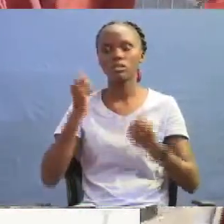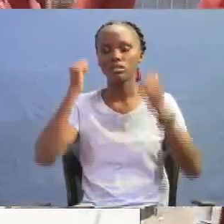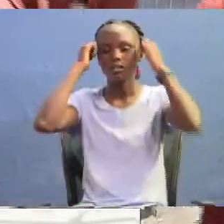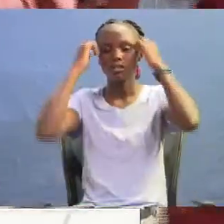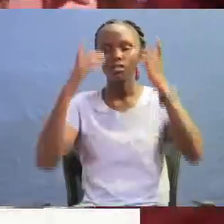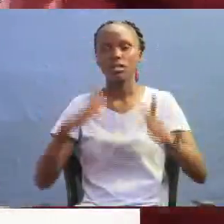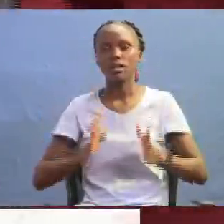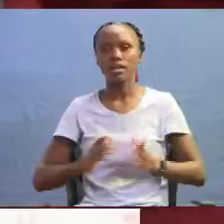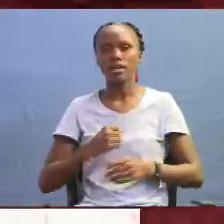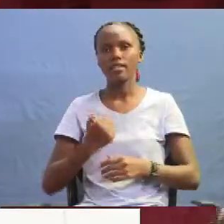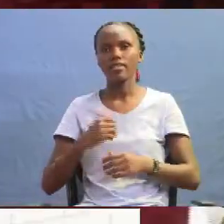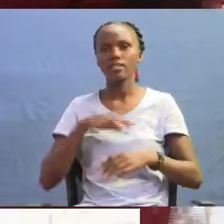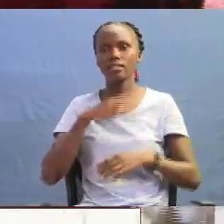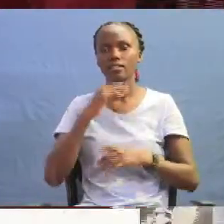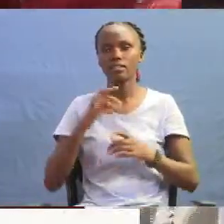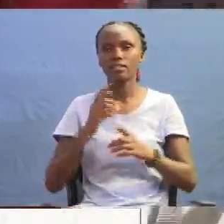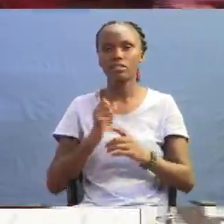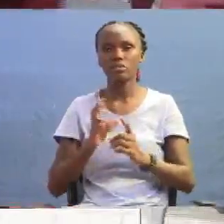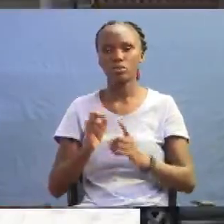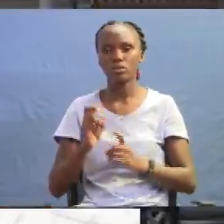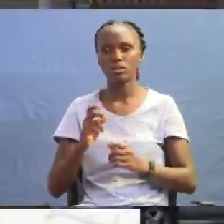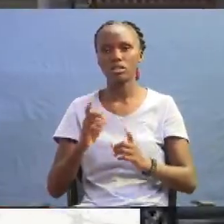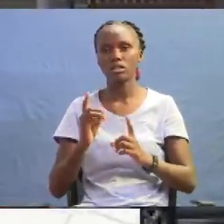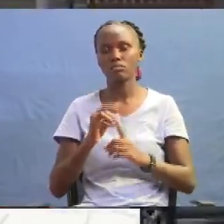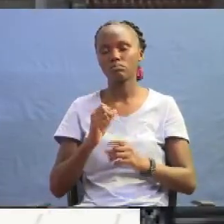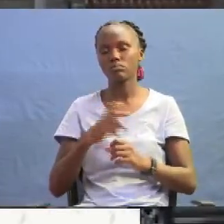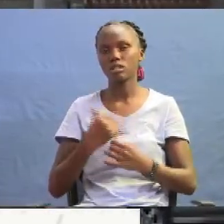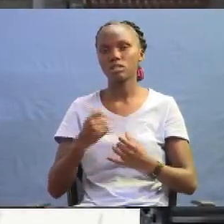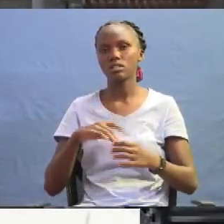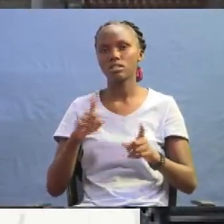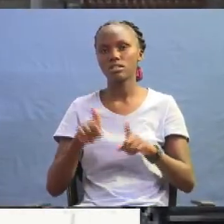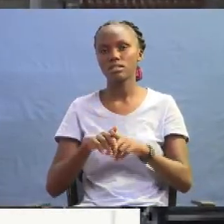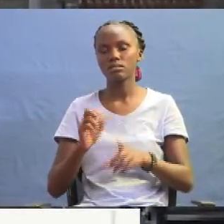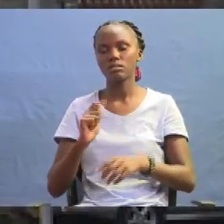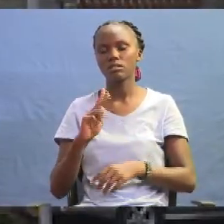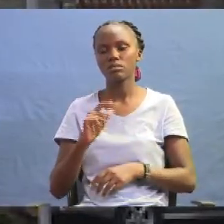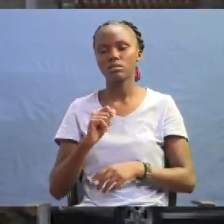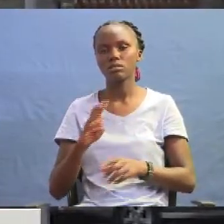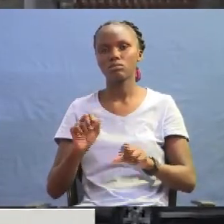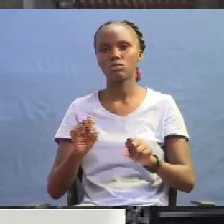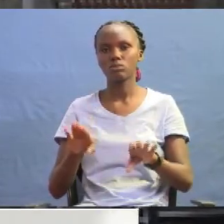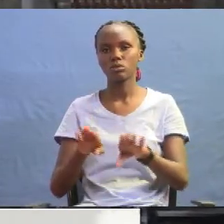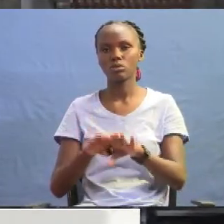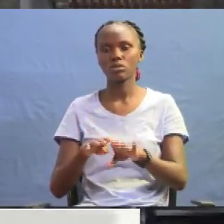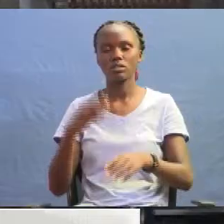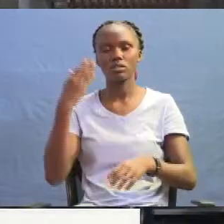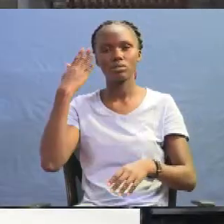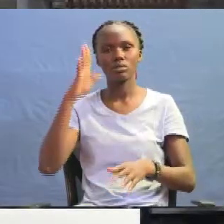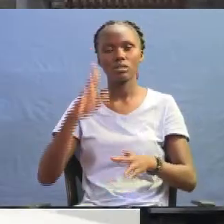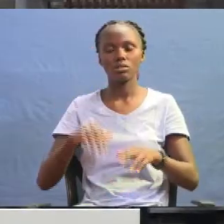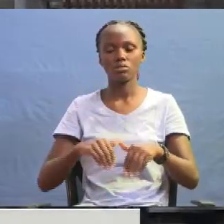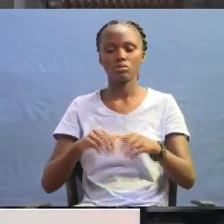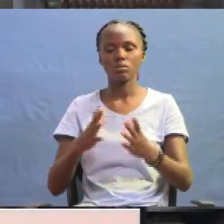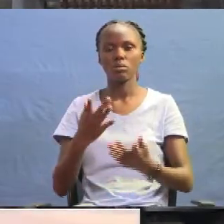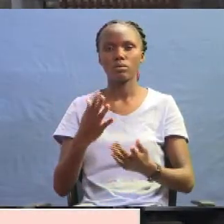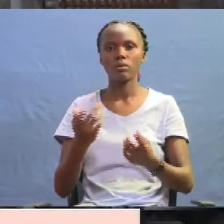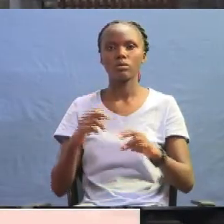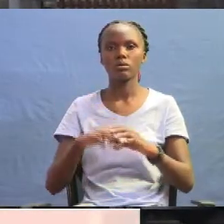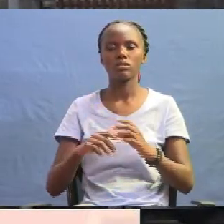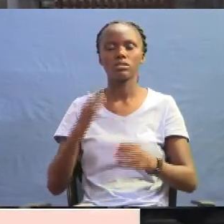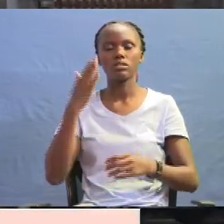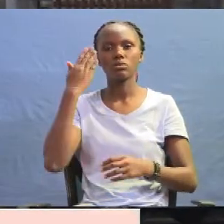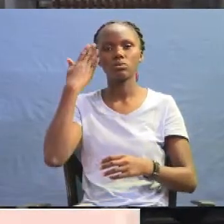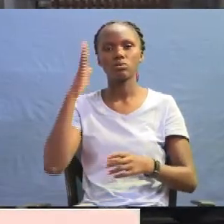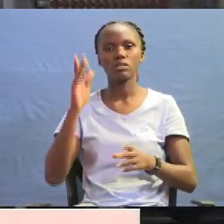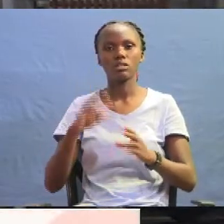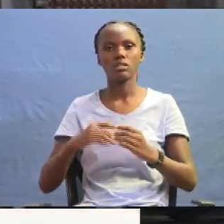injured. On the 20th of July, Kaplong Girls High School in Bomet County was also closed indefinitely following a night of unrest sparked by